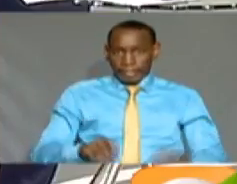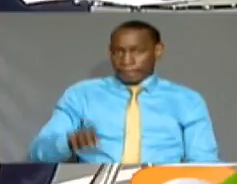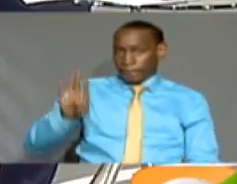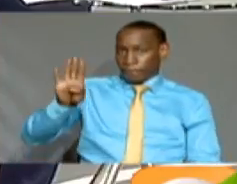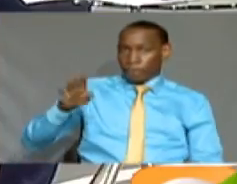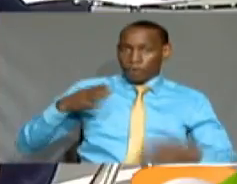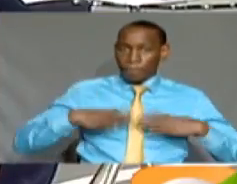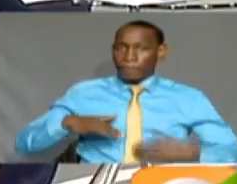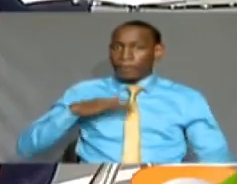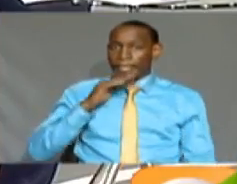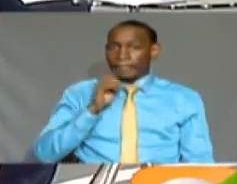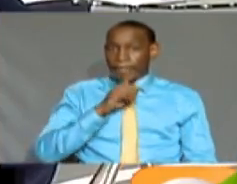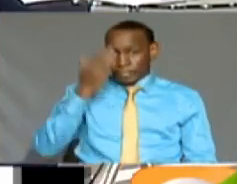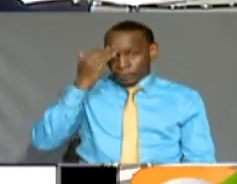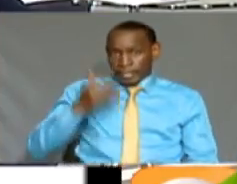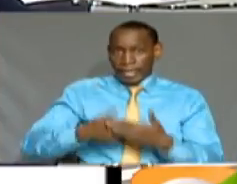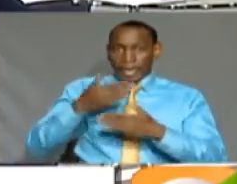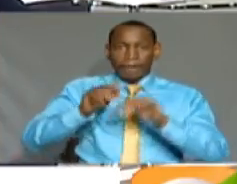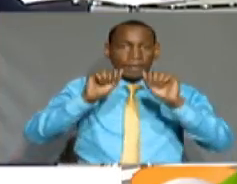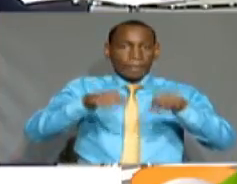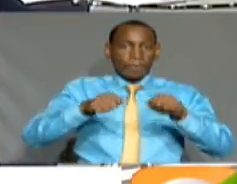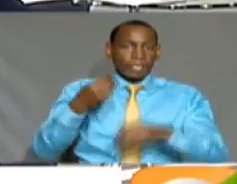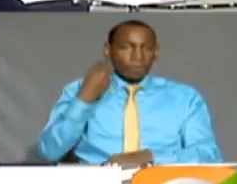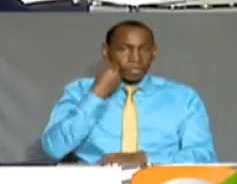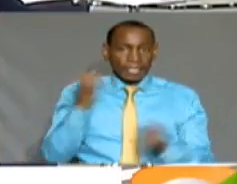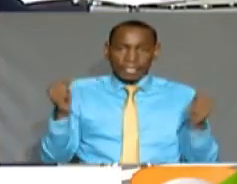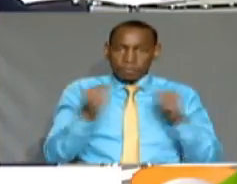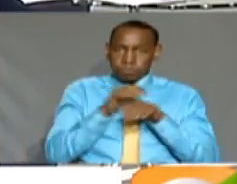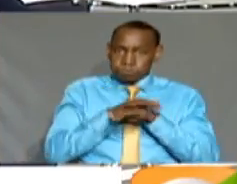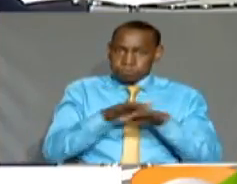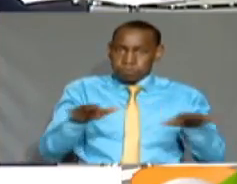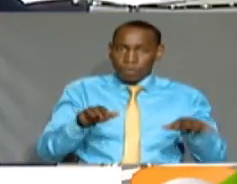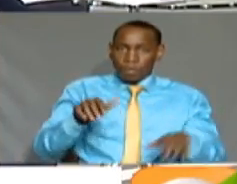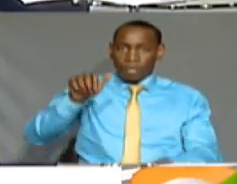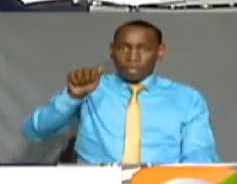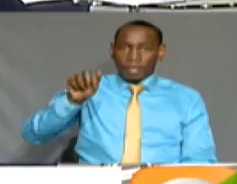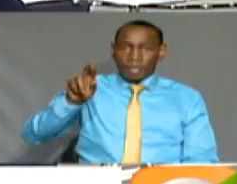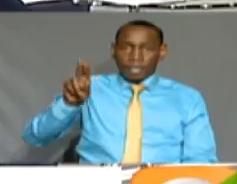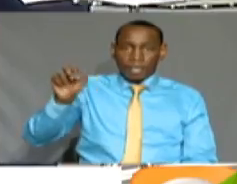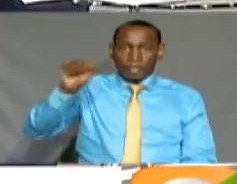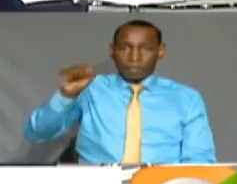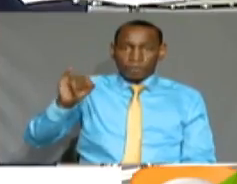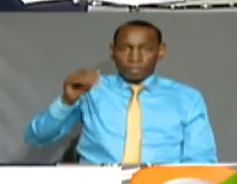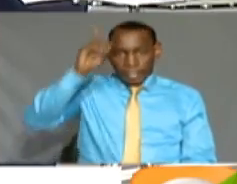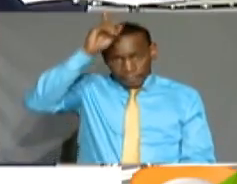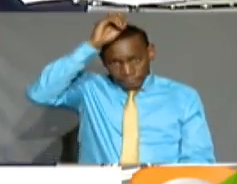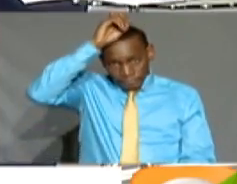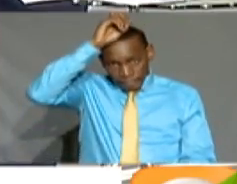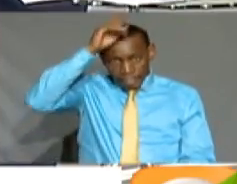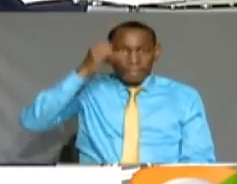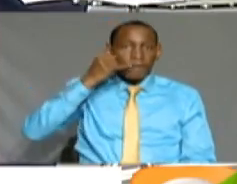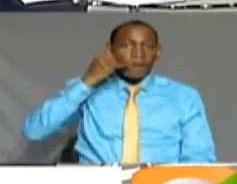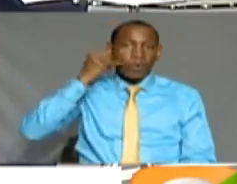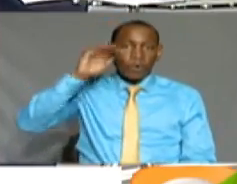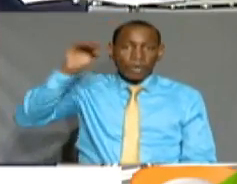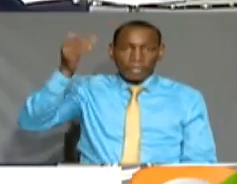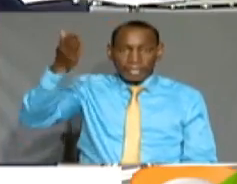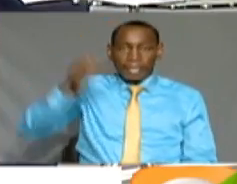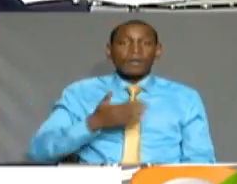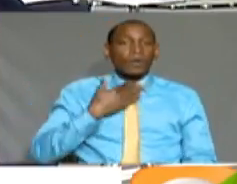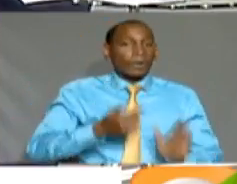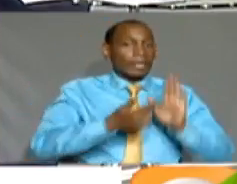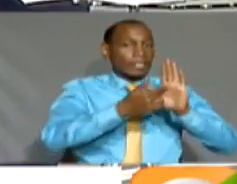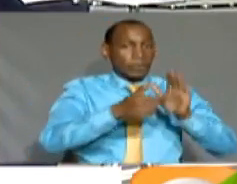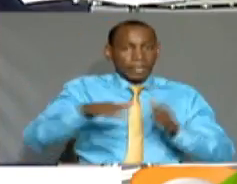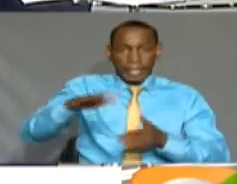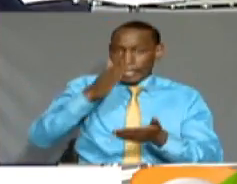Four people have died following a possible malaria outbreak in Arusi village in Rongai constituency. That's in Nakuru County. I'll show you exactly